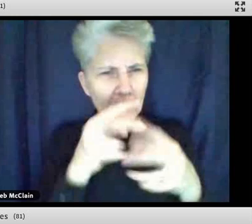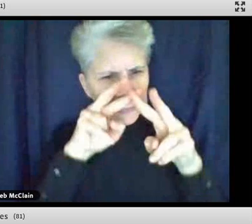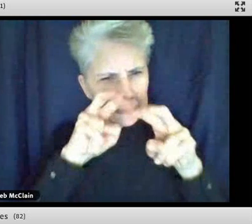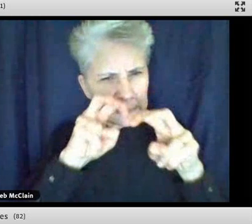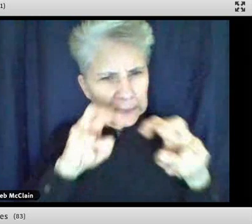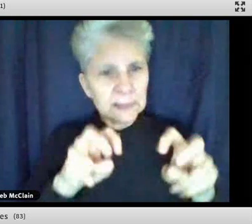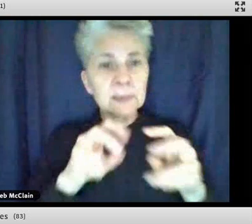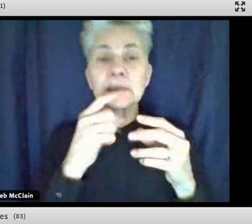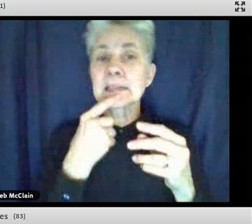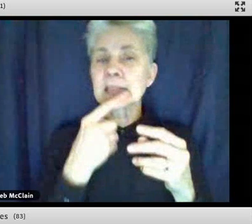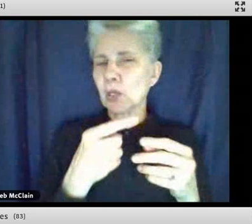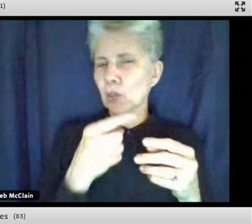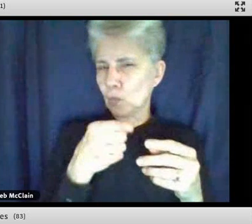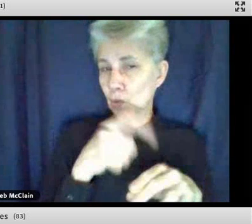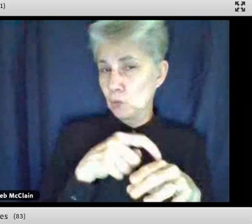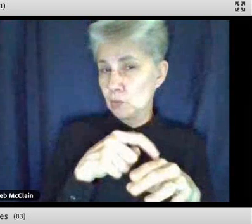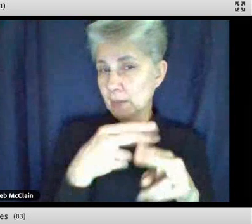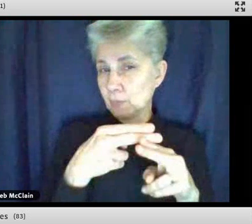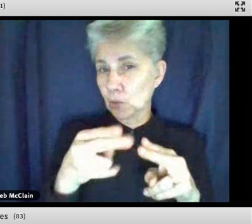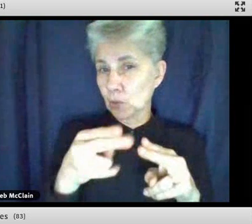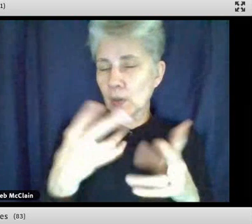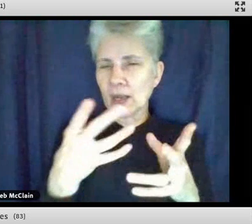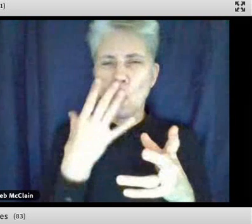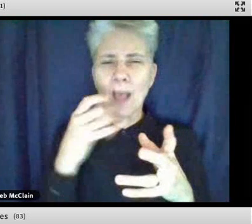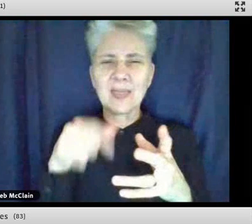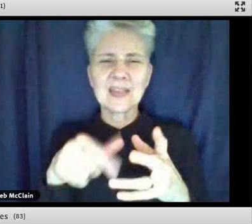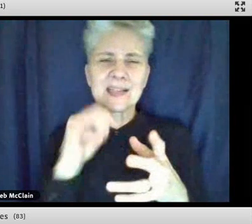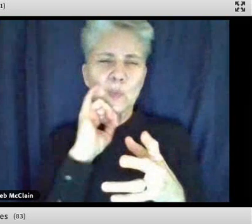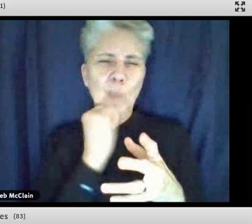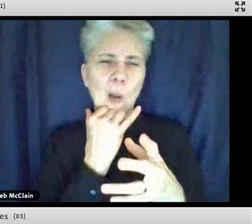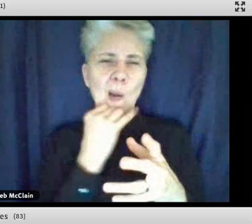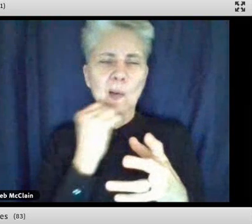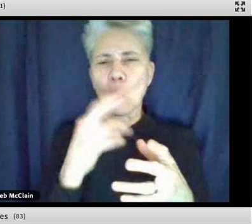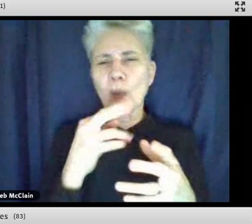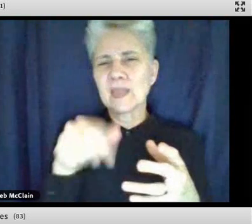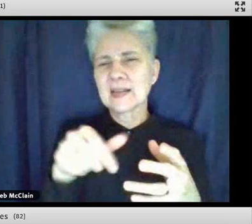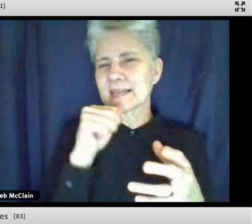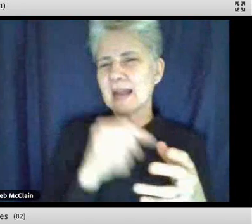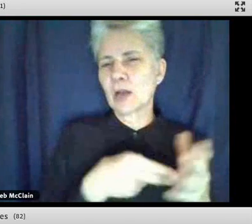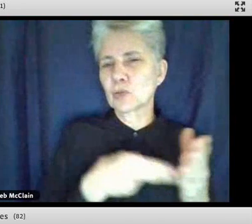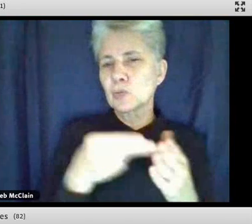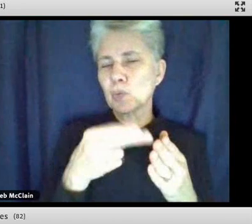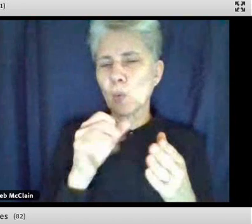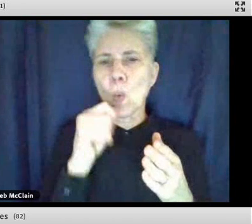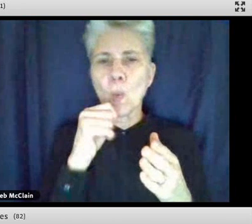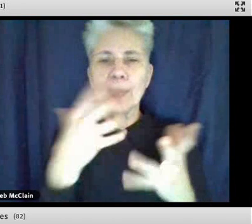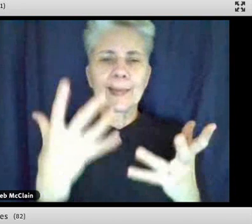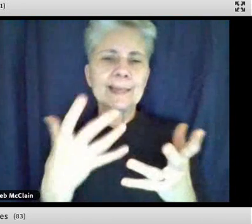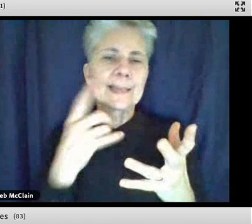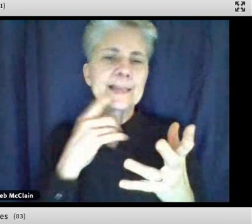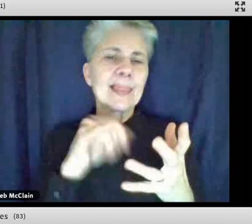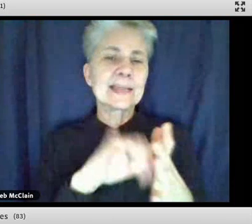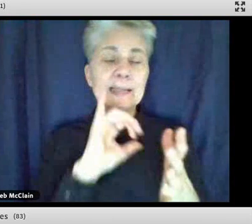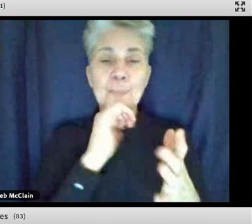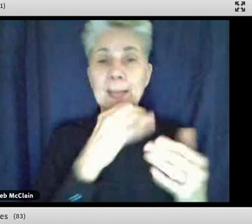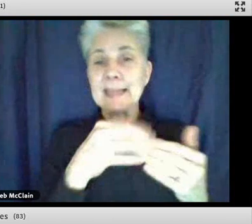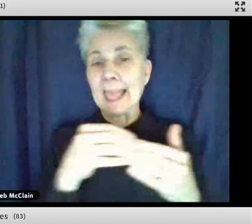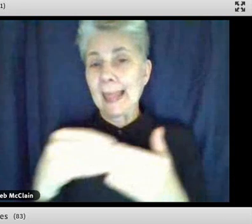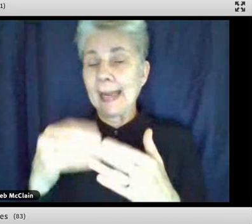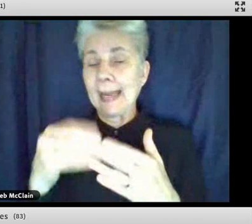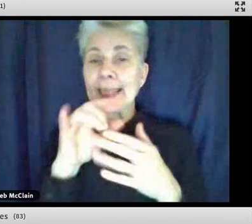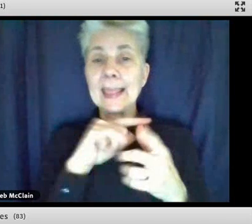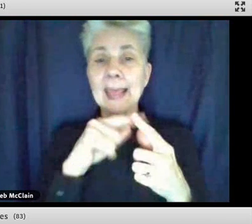you, okay, is your time short? Here's why this is wrong, or here's why this is not true, or this is why this is misleading. And then they